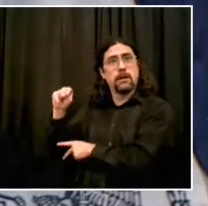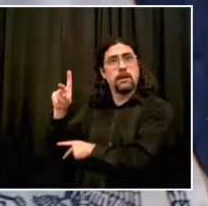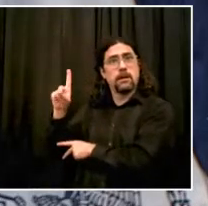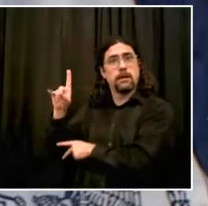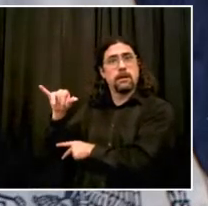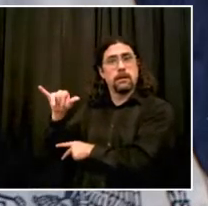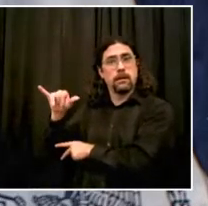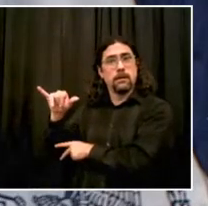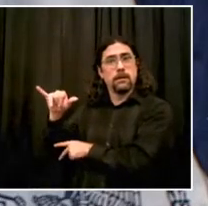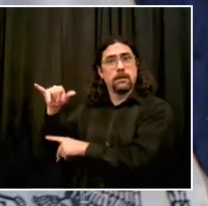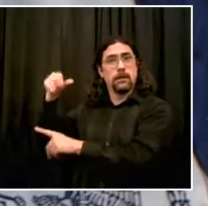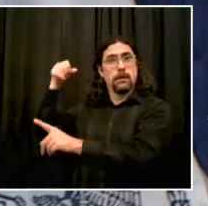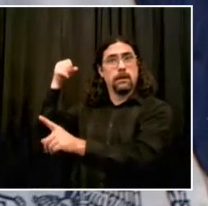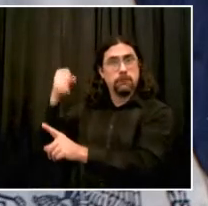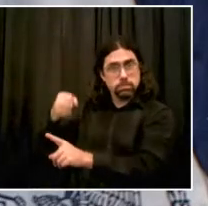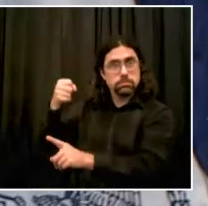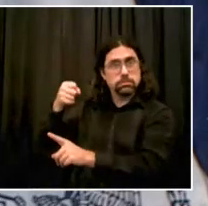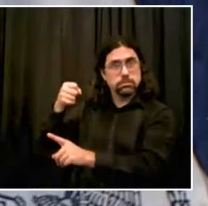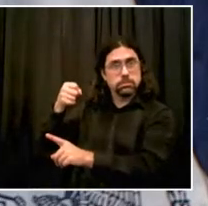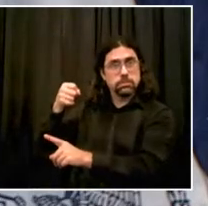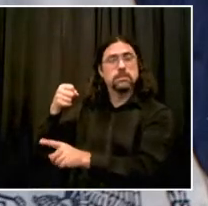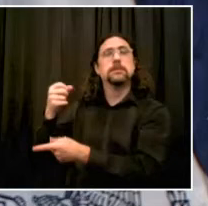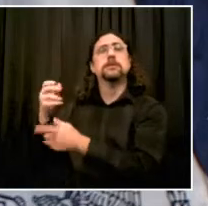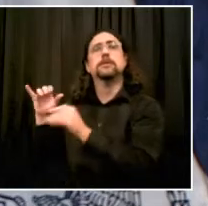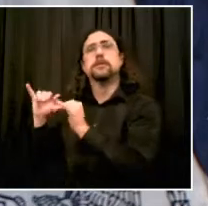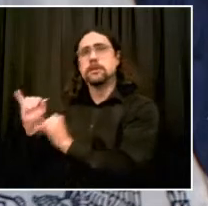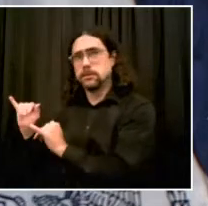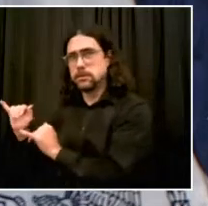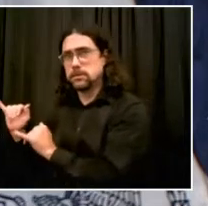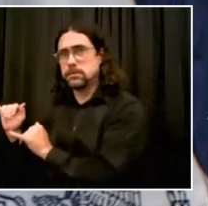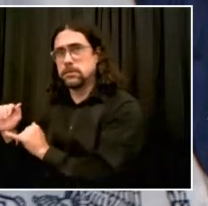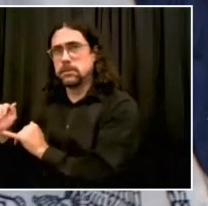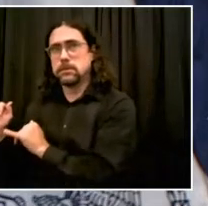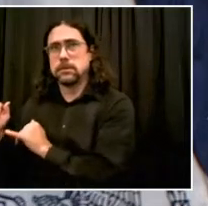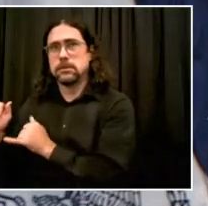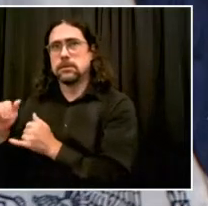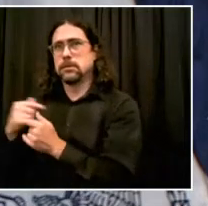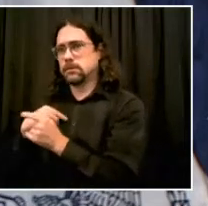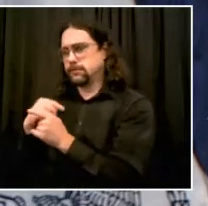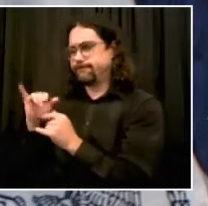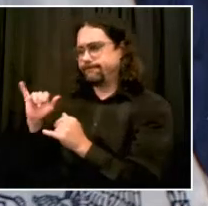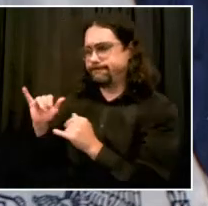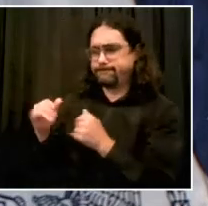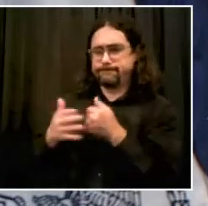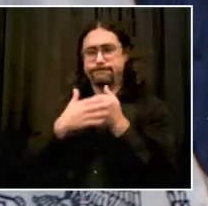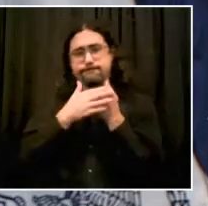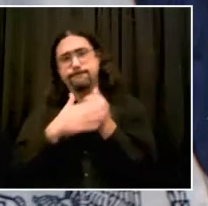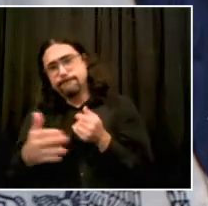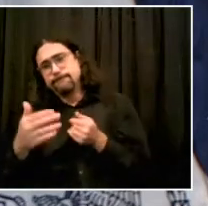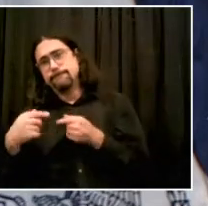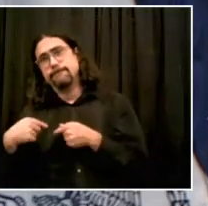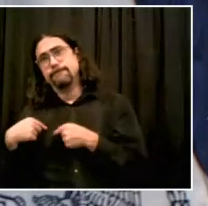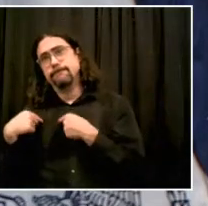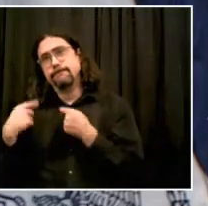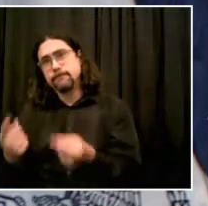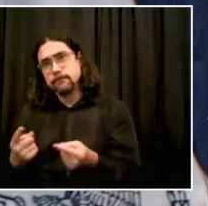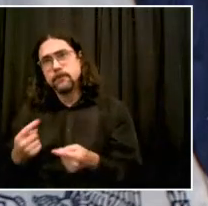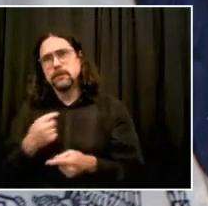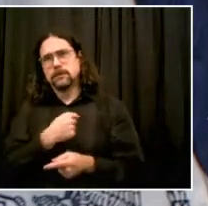the building were placed. A lot is being done differently and being done with more of a resiliency